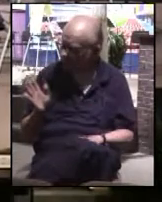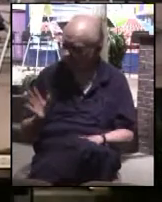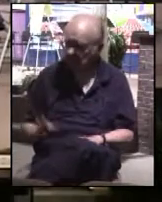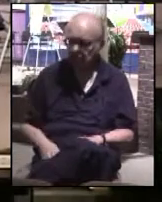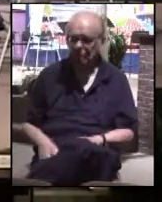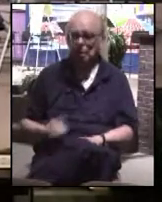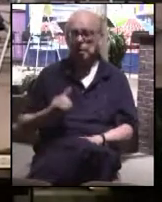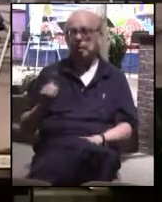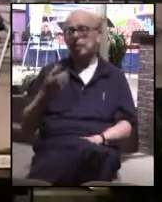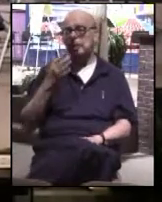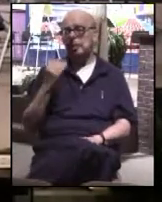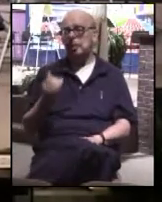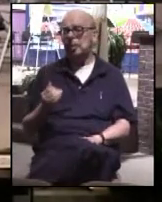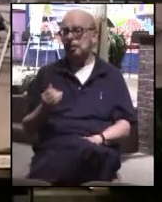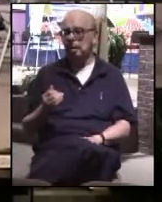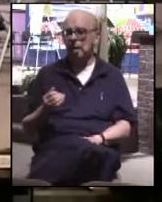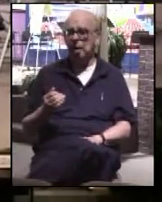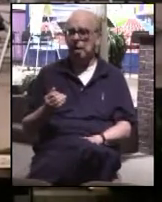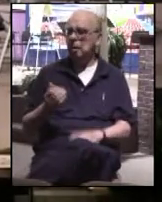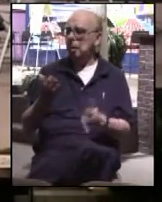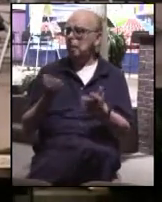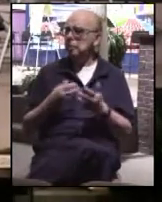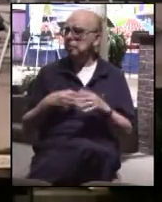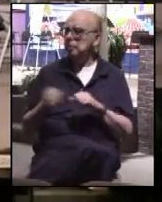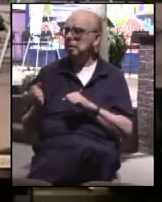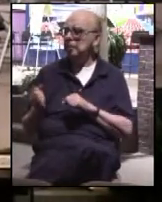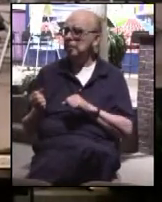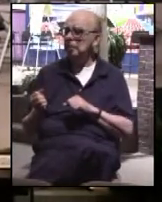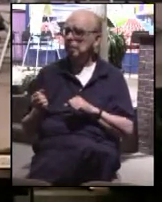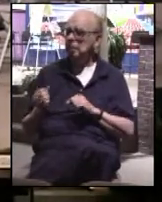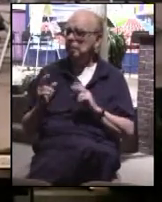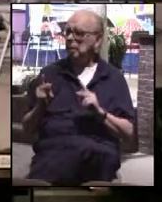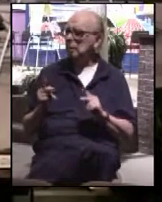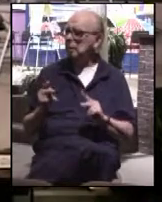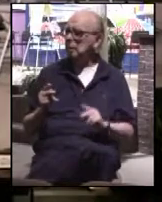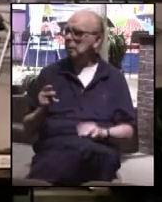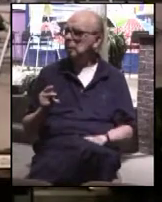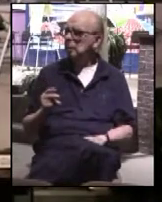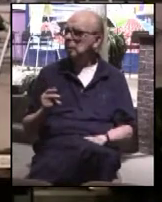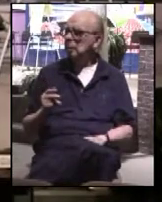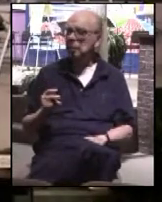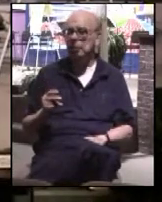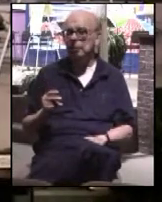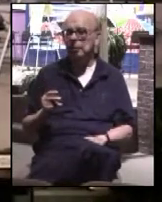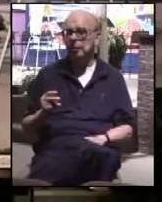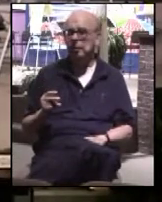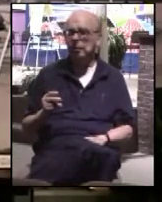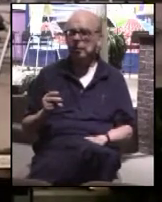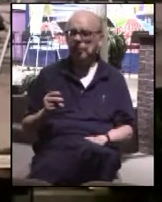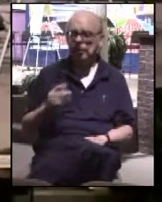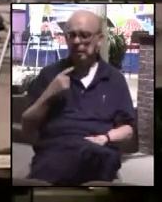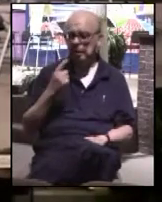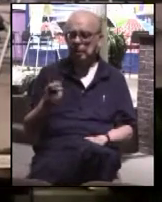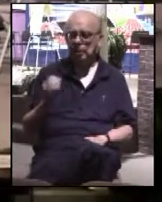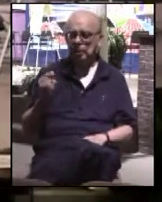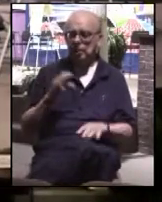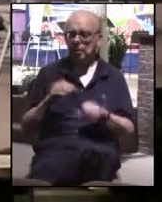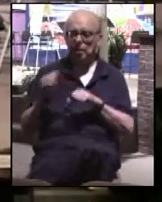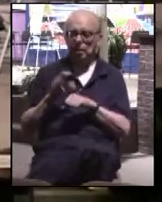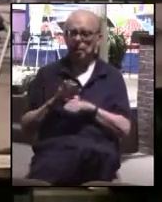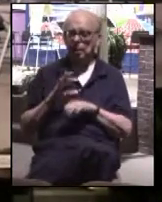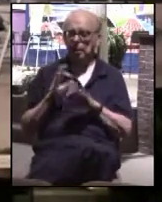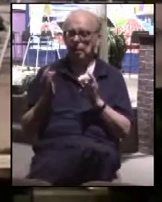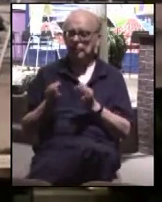they go because they just want to leave okay he says it's okay to leave for